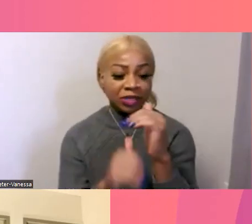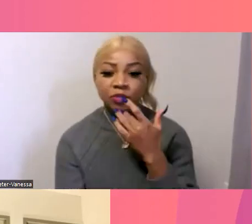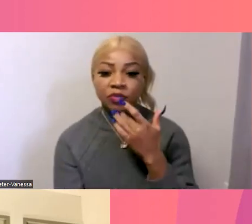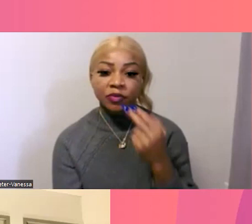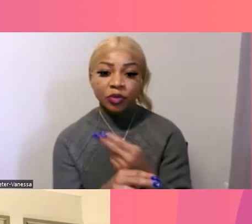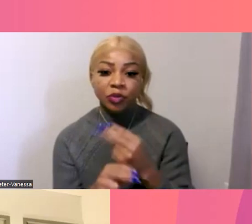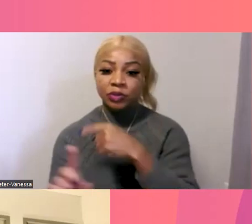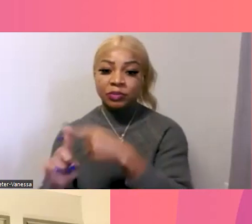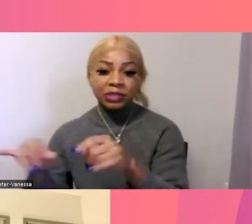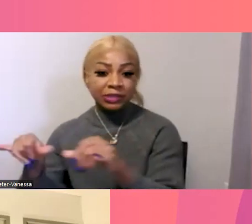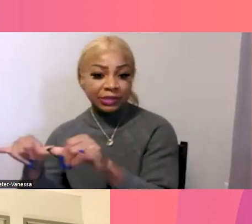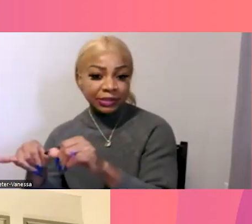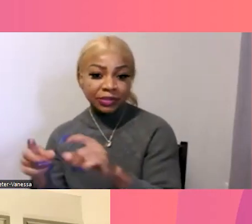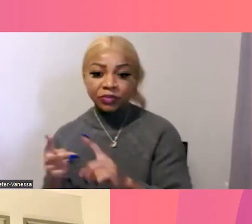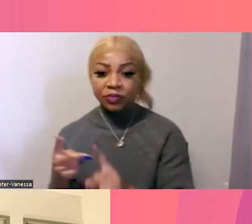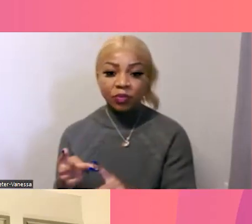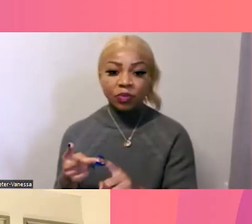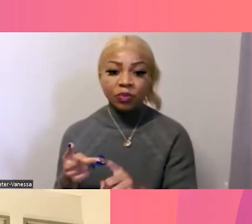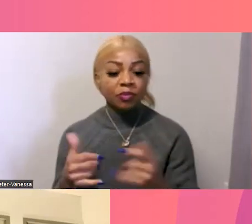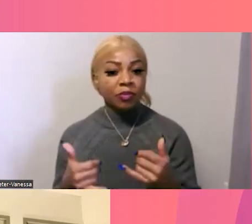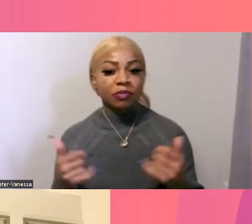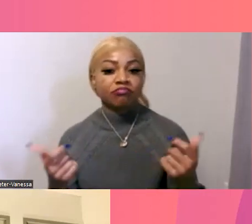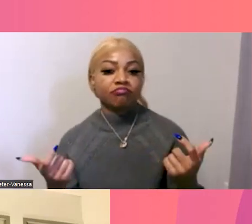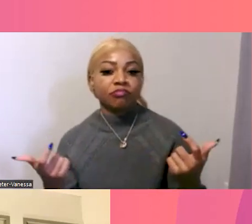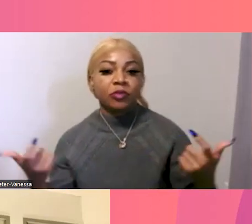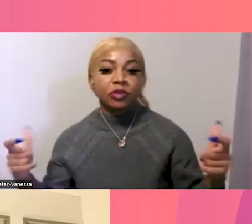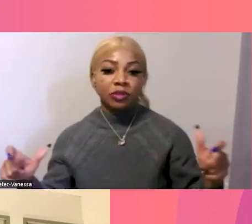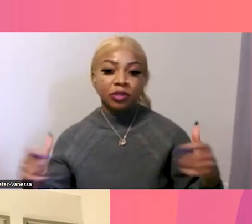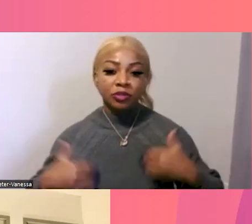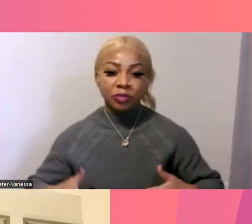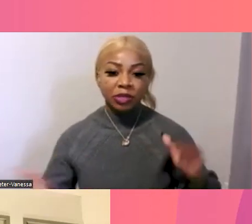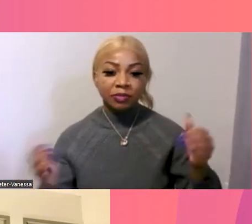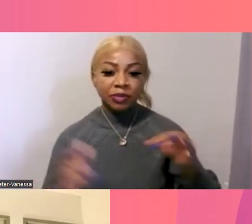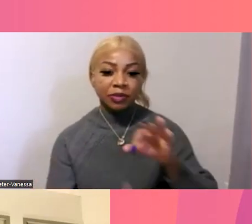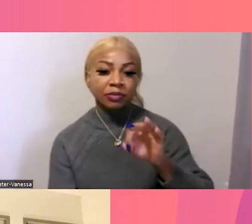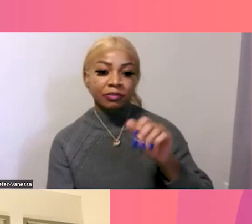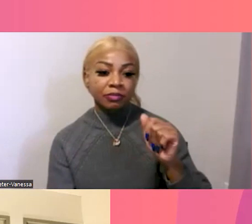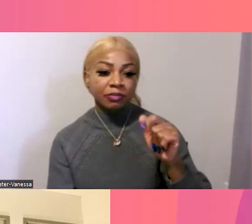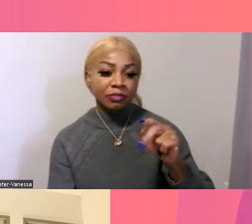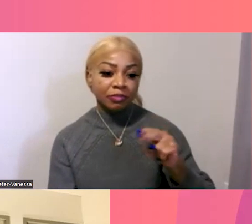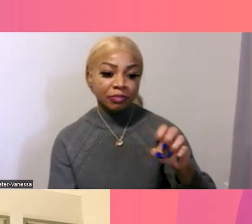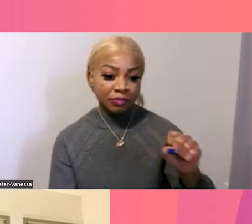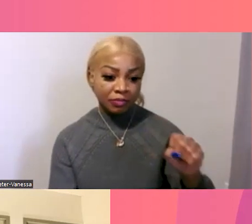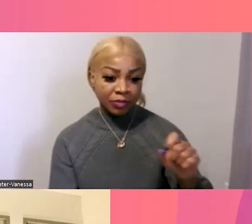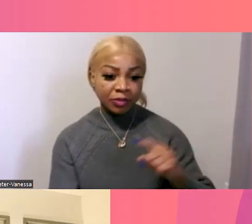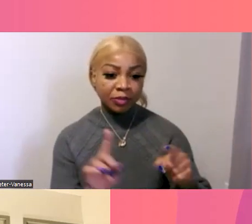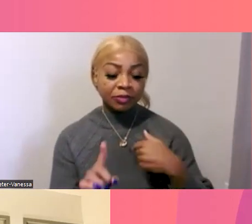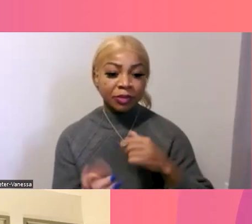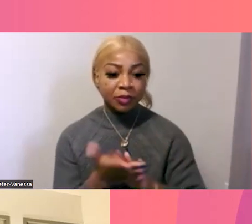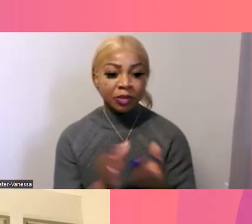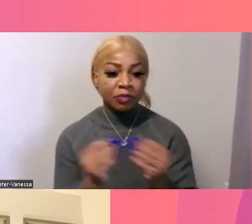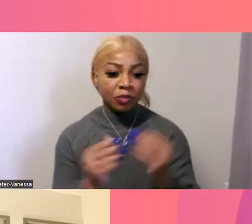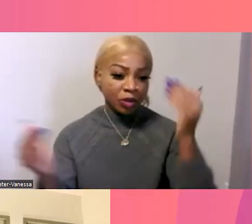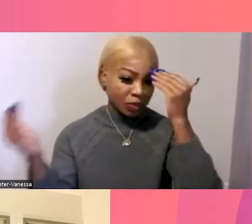plus size or a larger body instead of fatness. But as I became more aware of